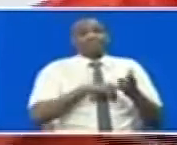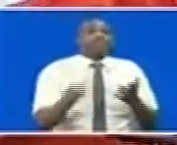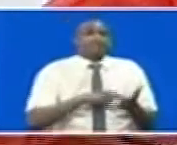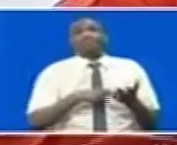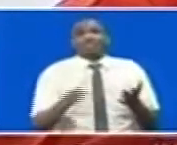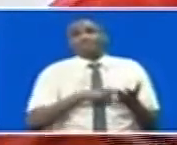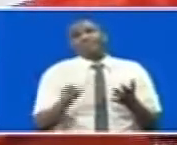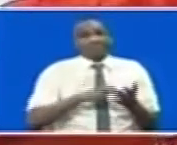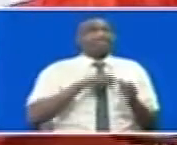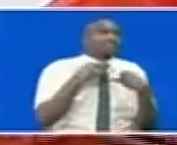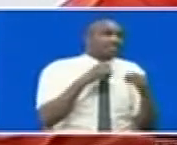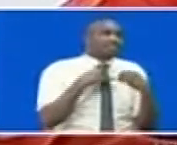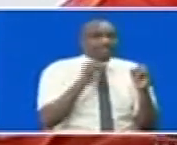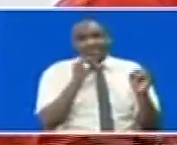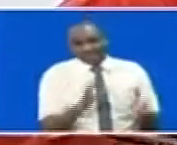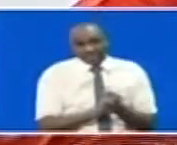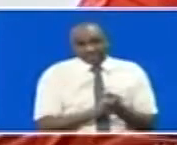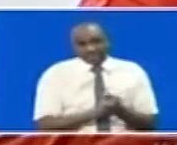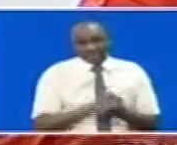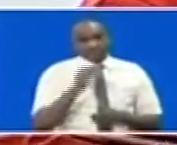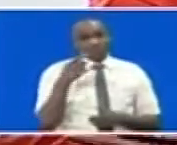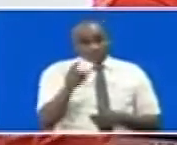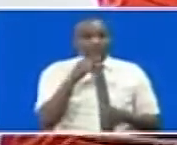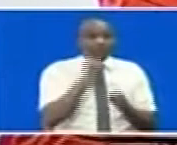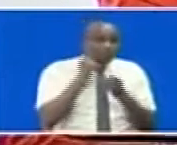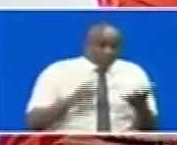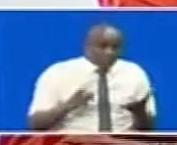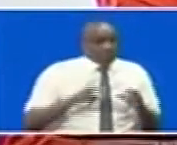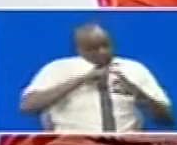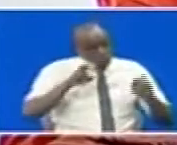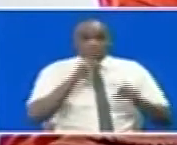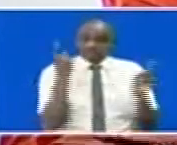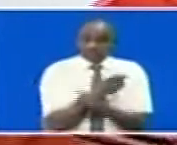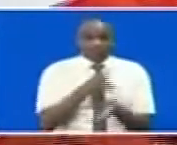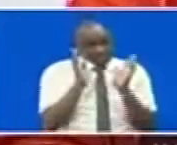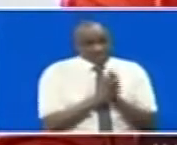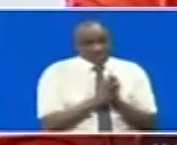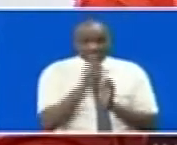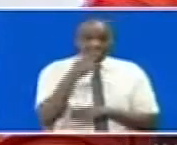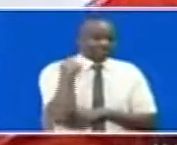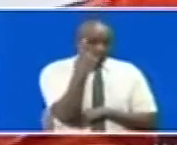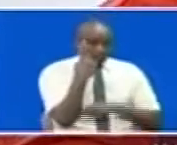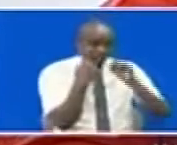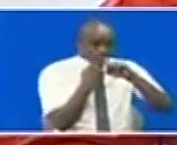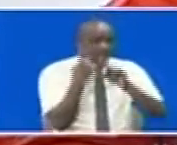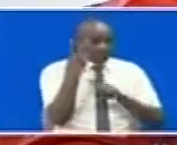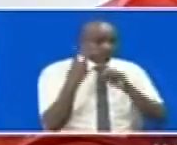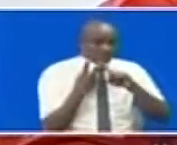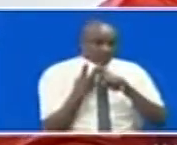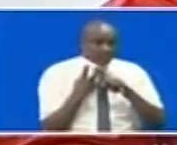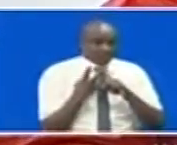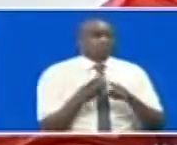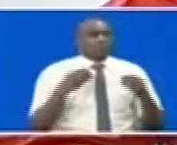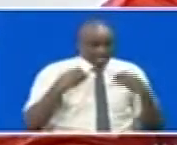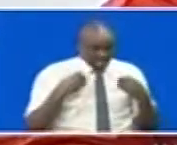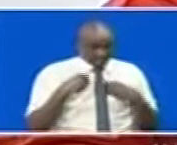and you have tried and you have done your best, or do we look for other options? That is number one. Number two, there is